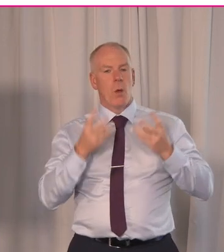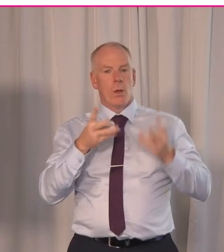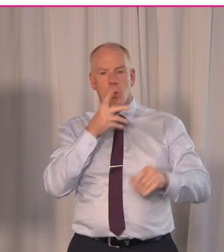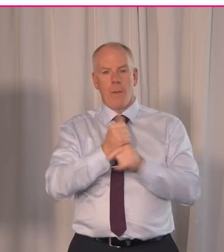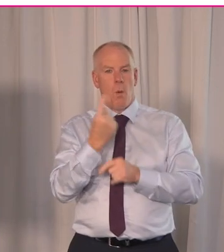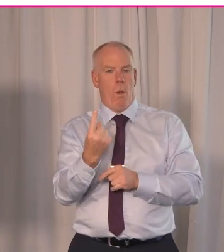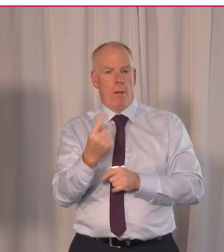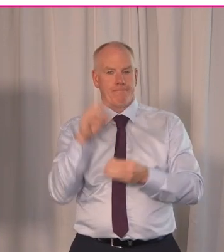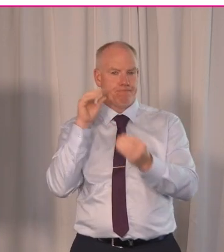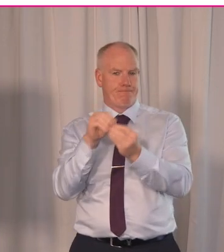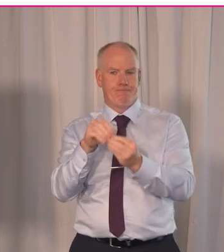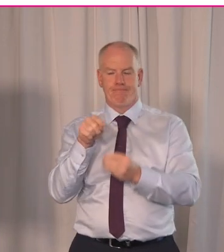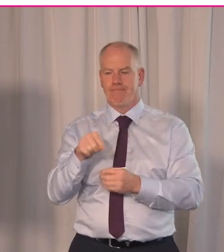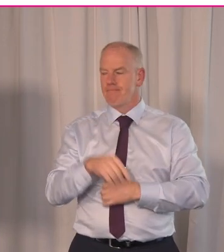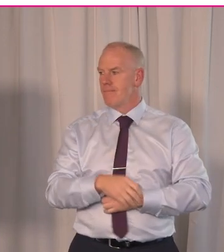about an